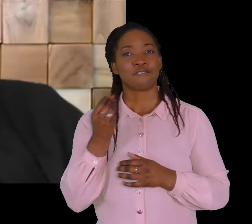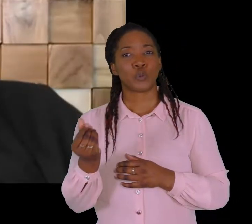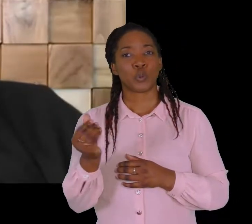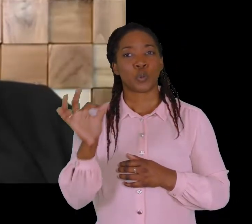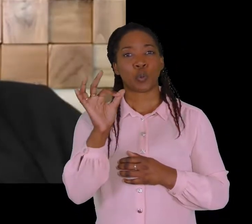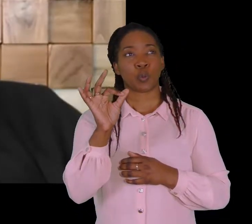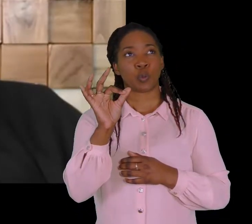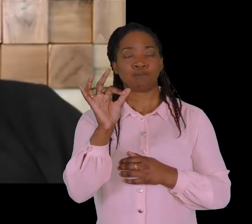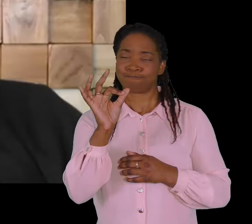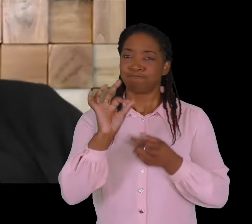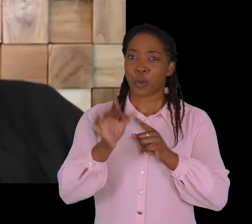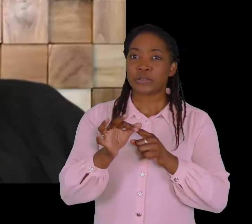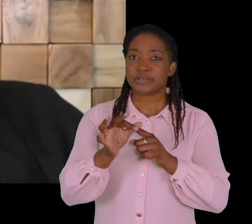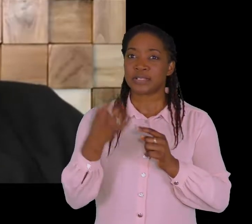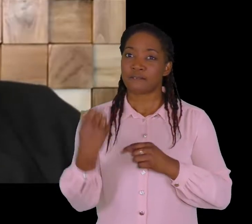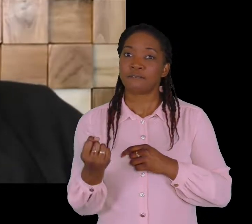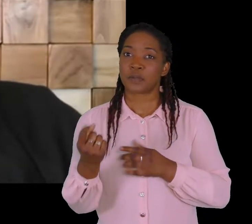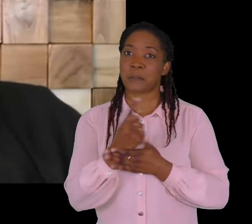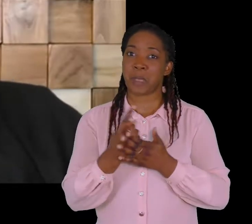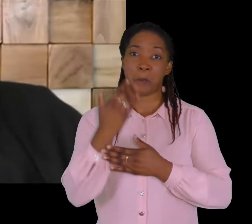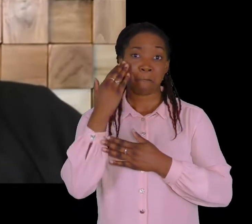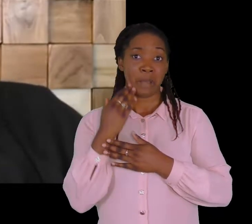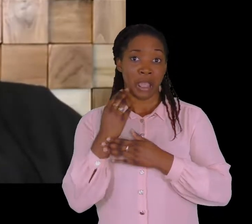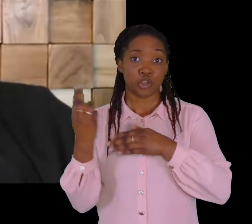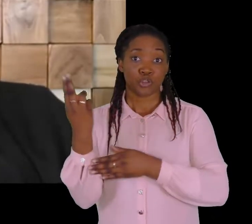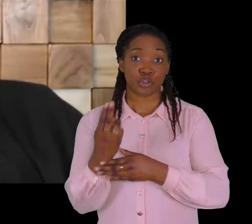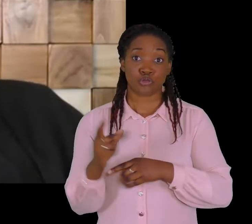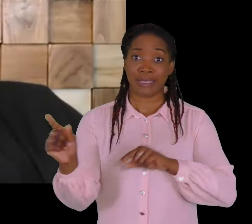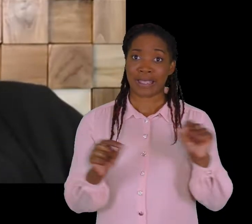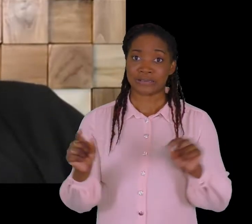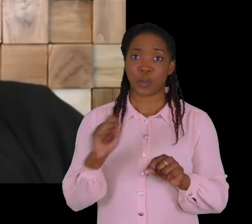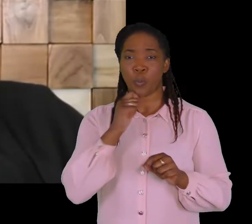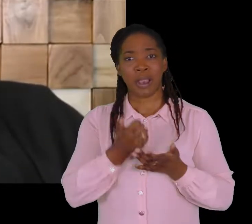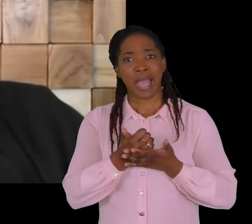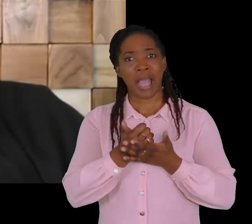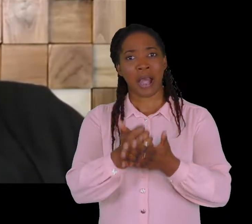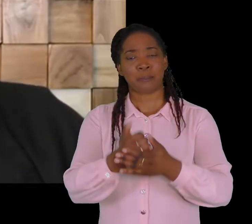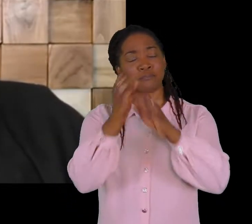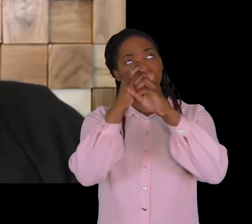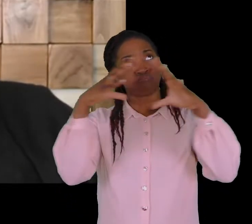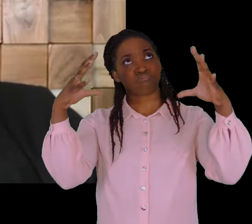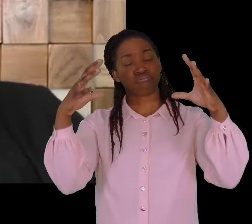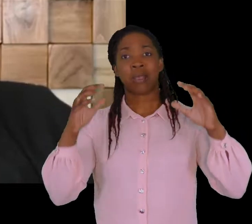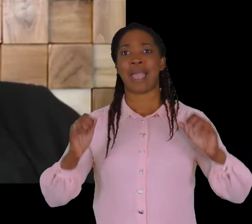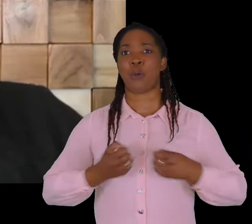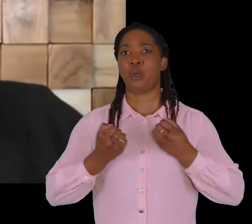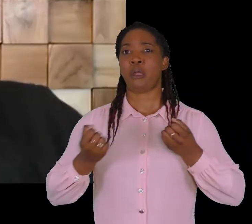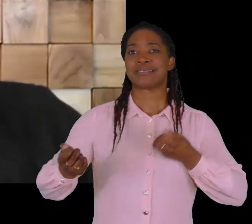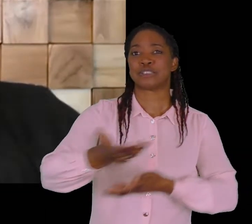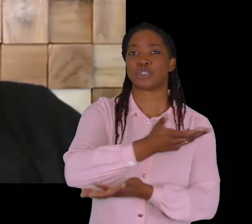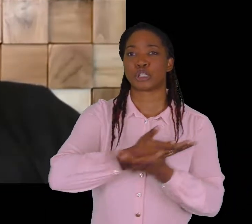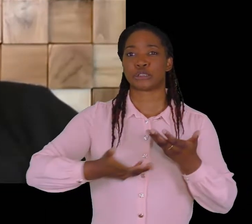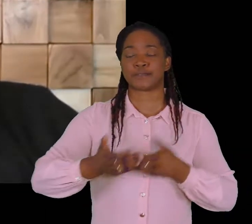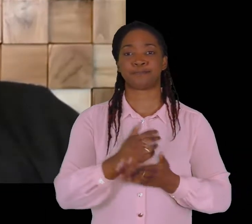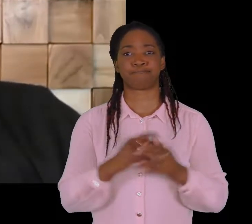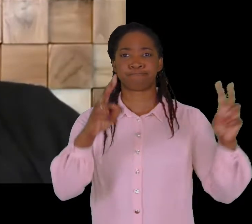make a couple of quick points about my initial thoughts on Black curating that I believe can help to frame this series and our